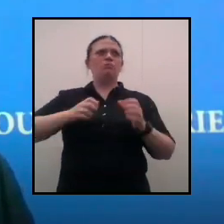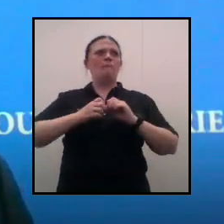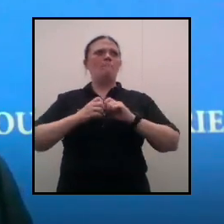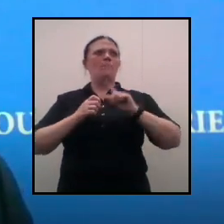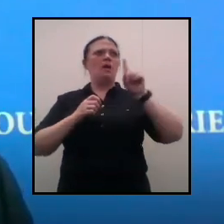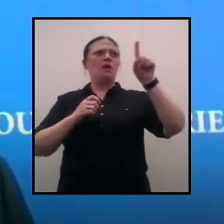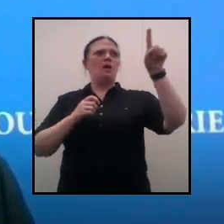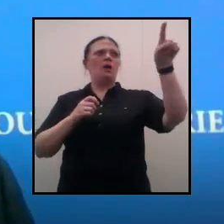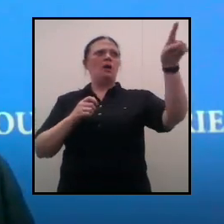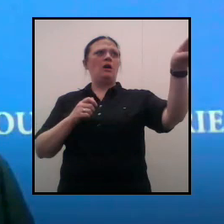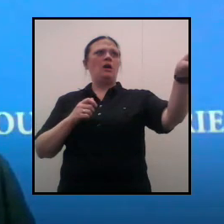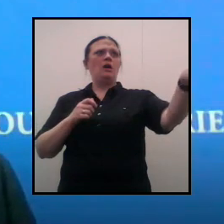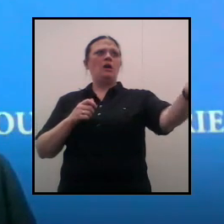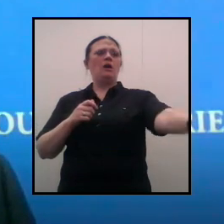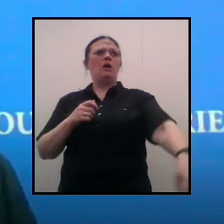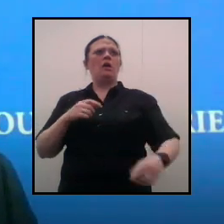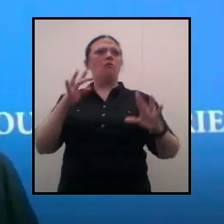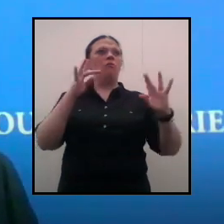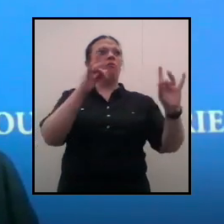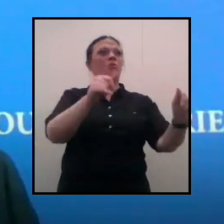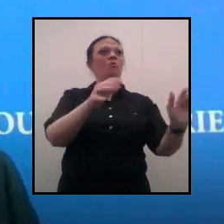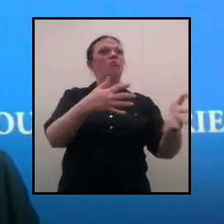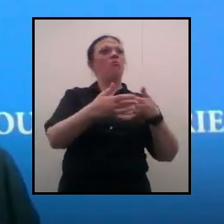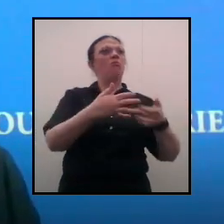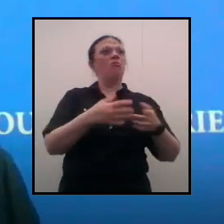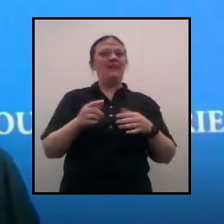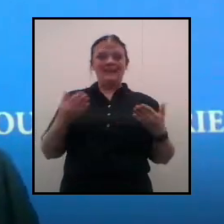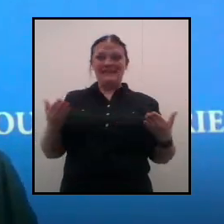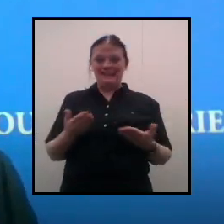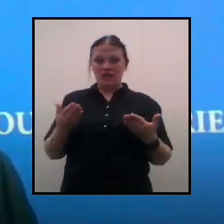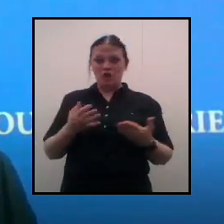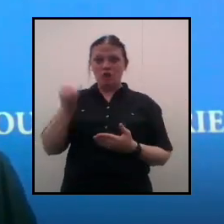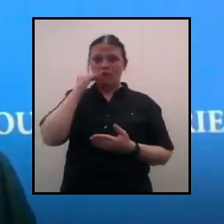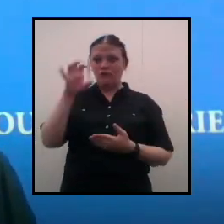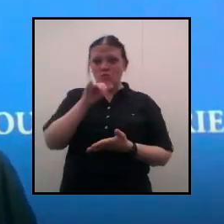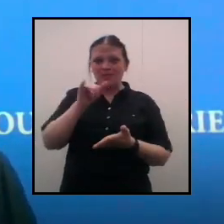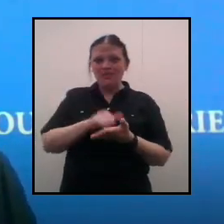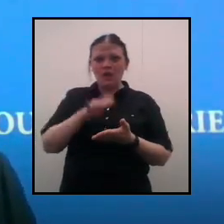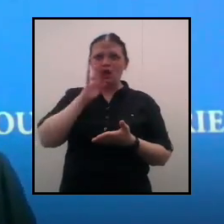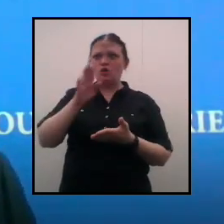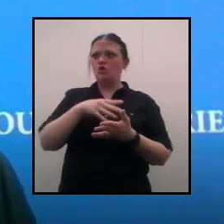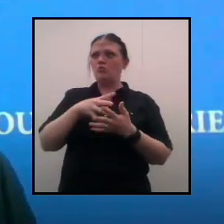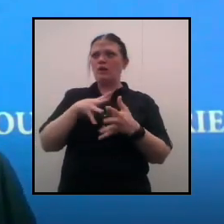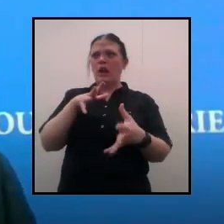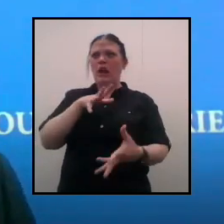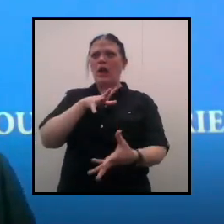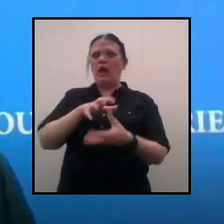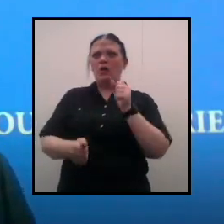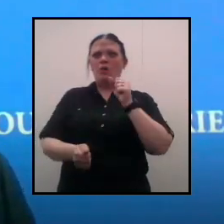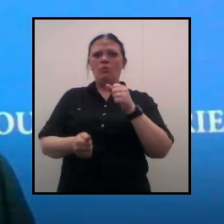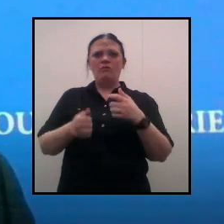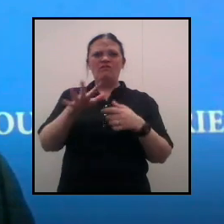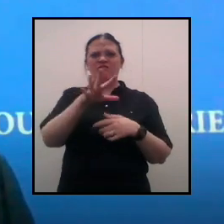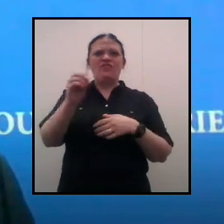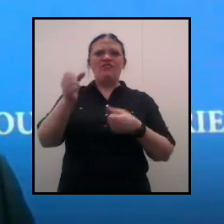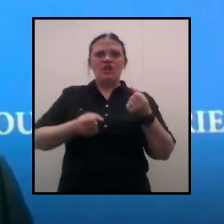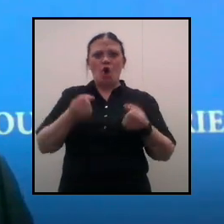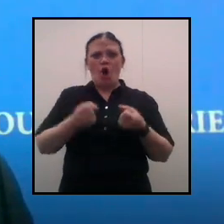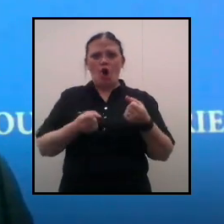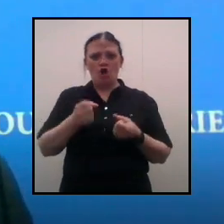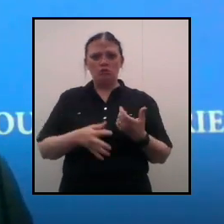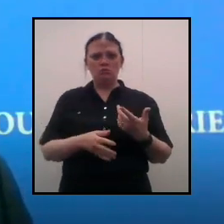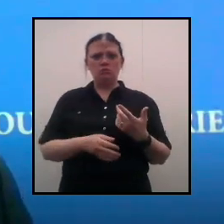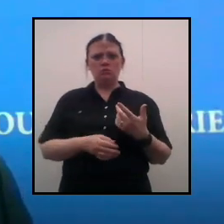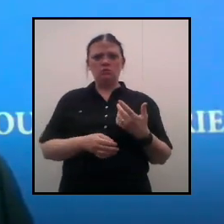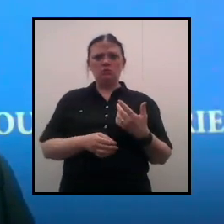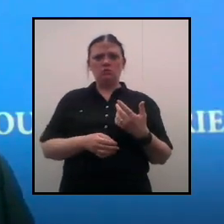major roads here, you'll take out 50 cars. This is serious, this is real, and people are just giving up or